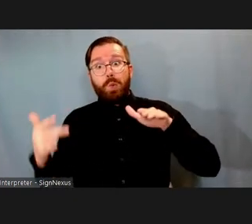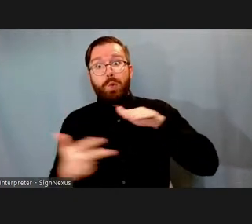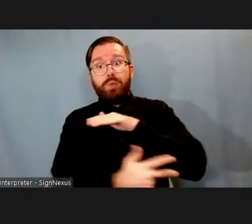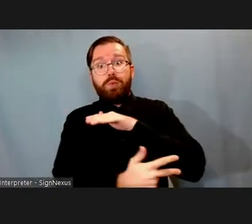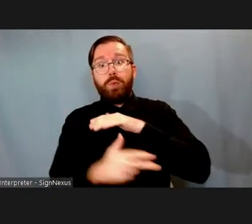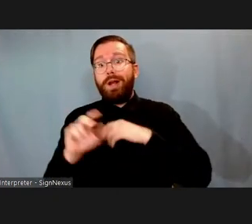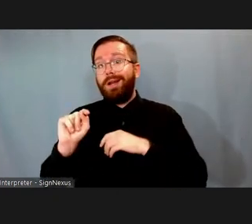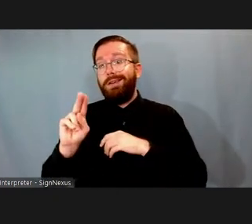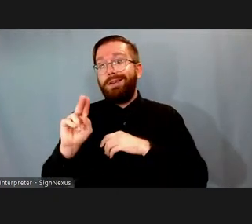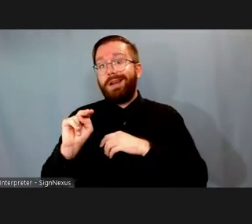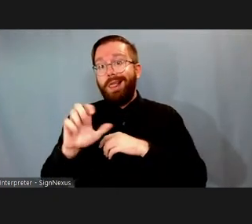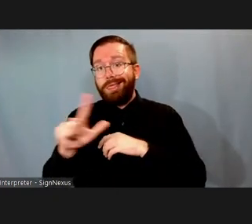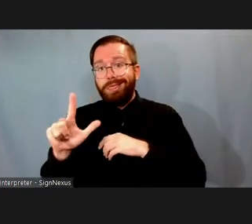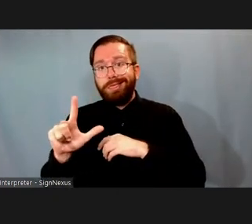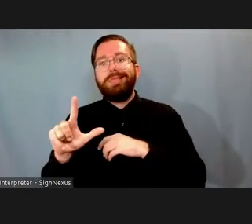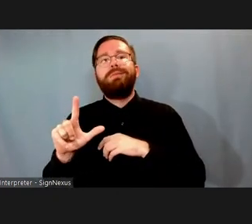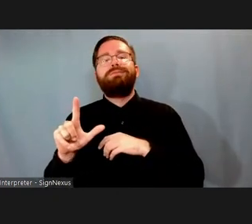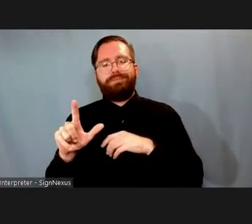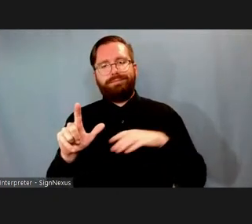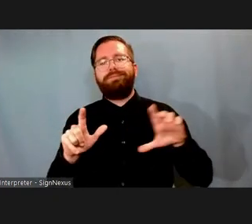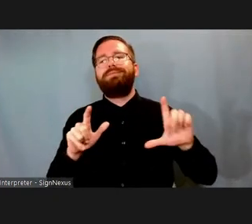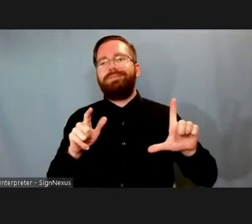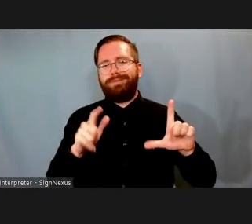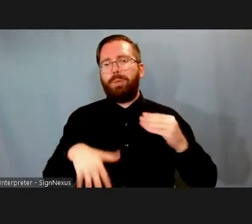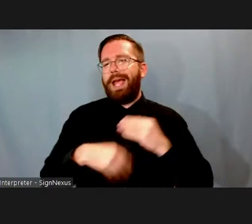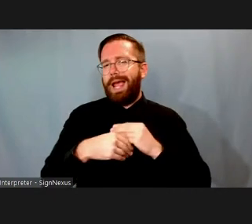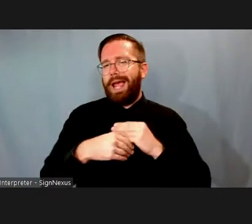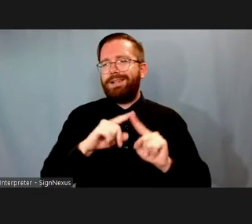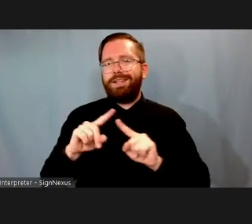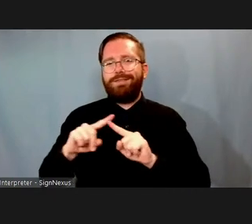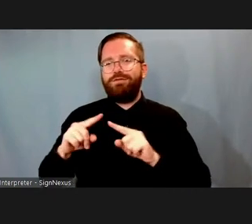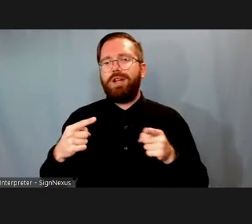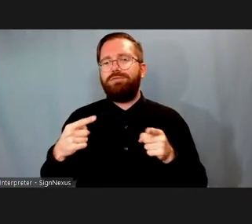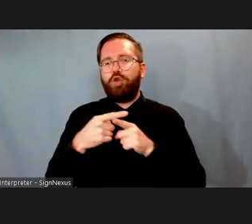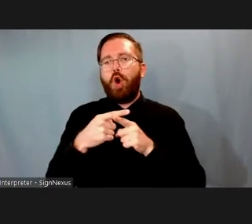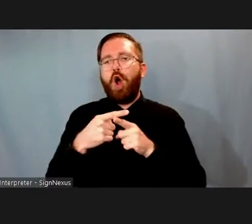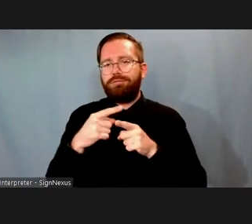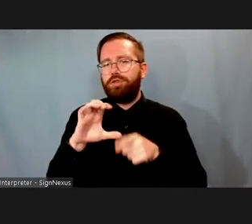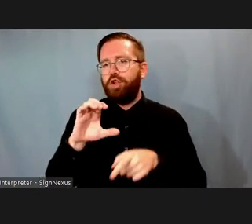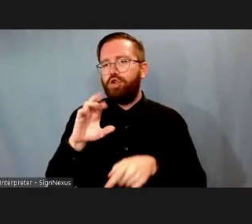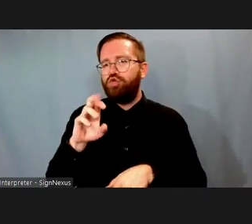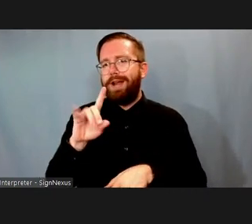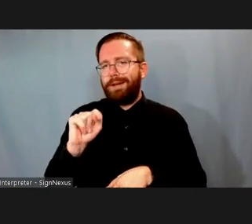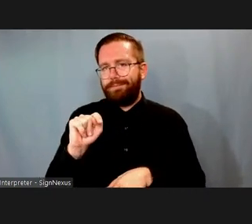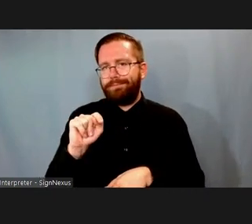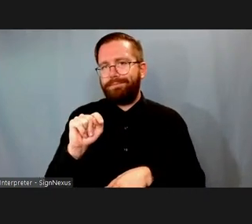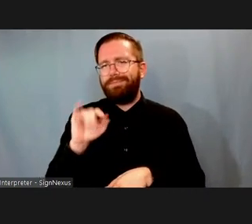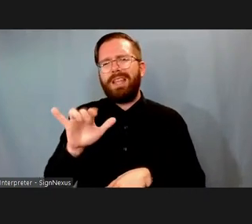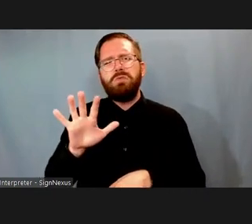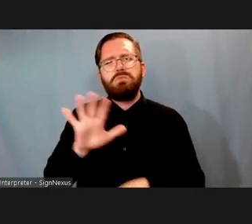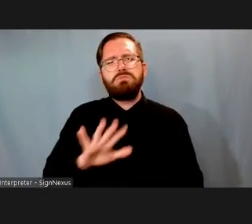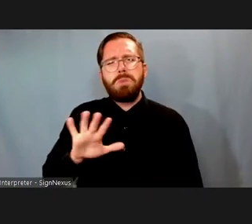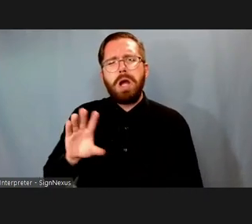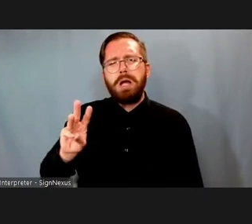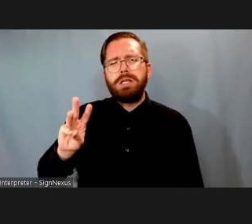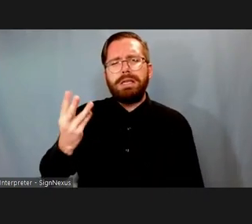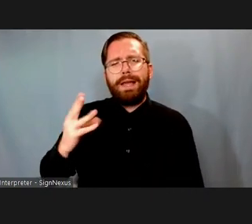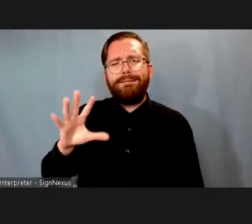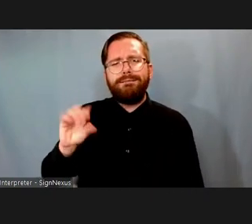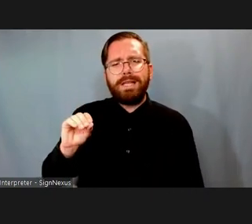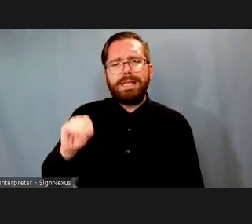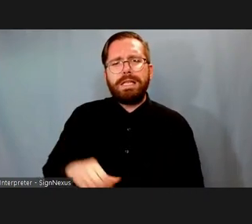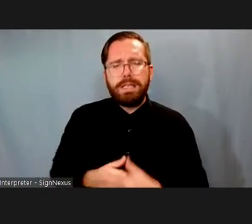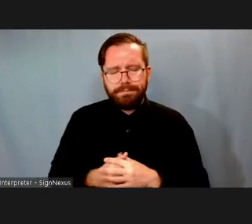exemptions those crossing credits when they are low are roughly 6.50 when they are